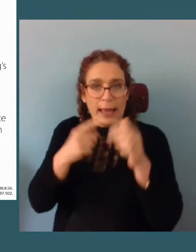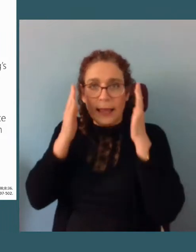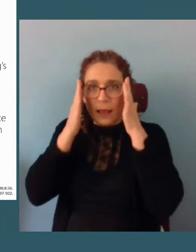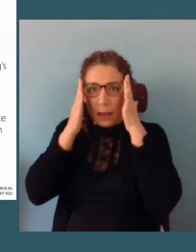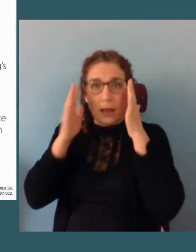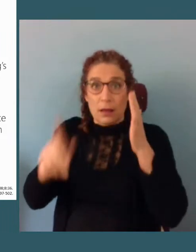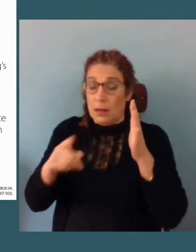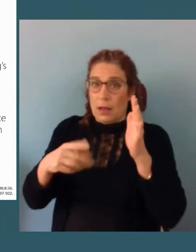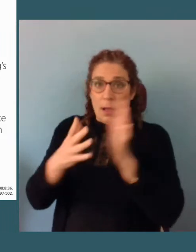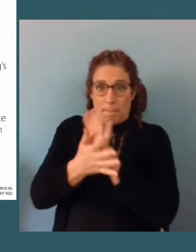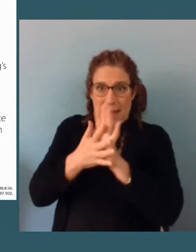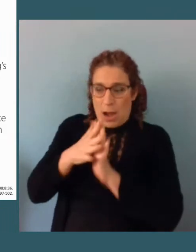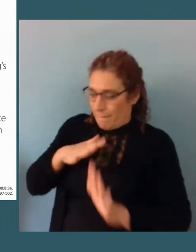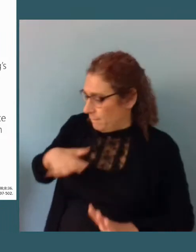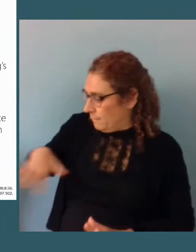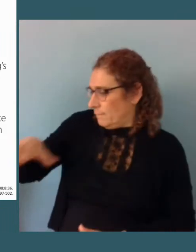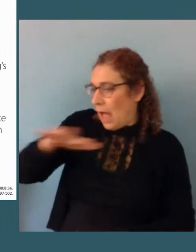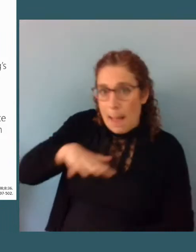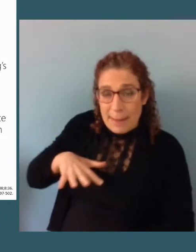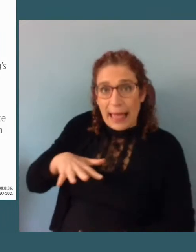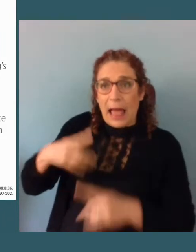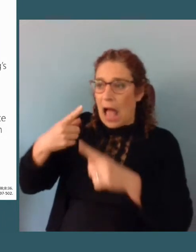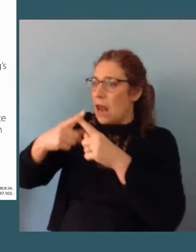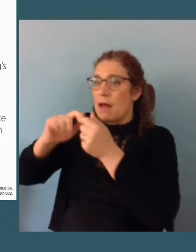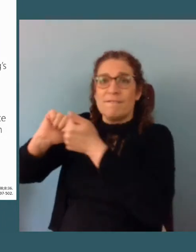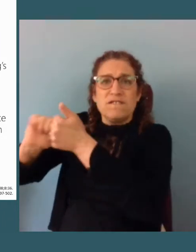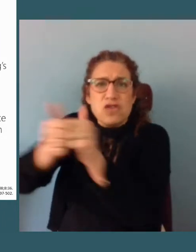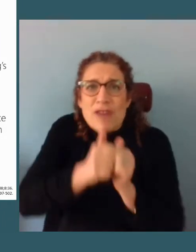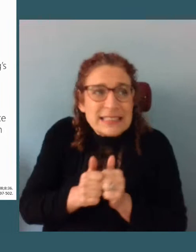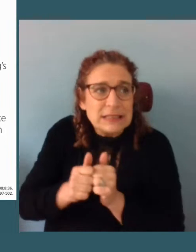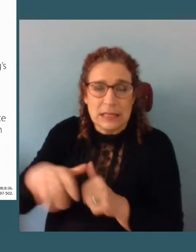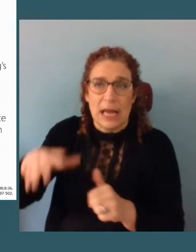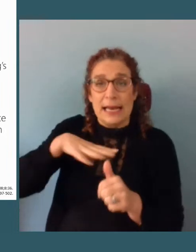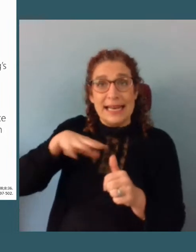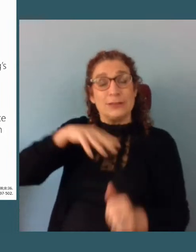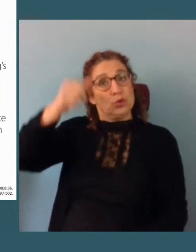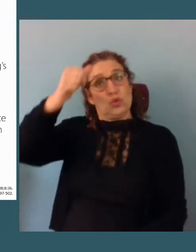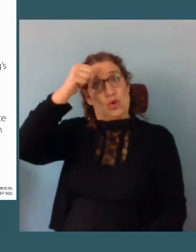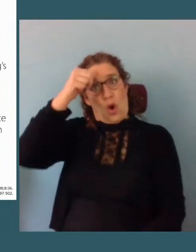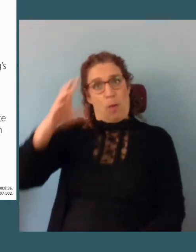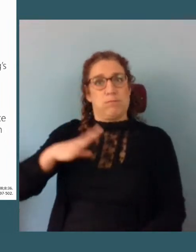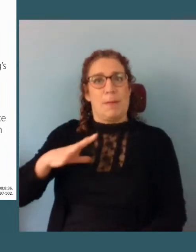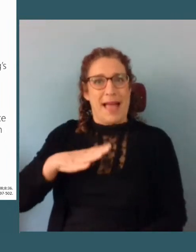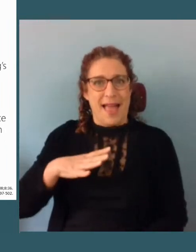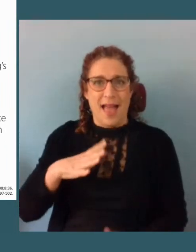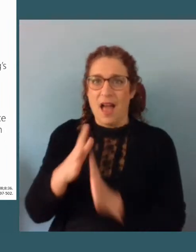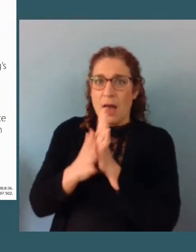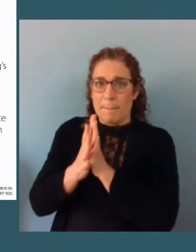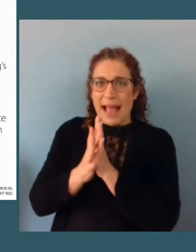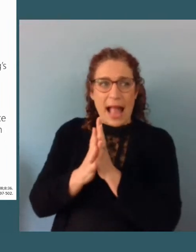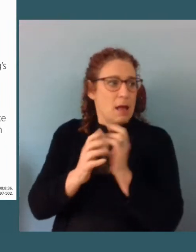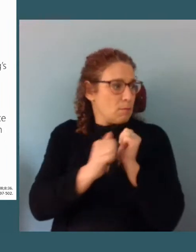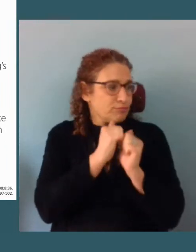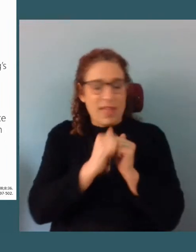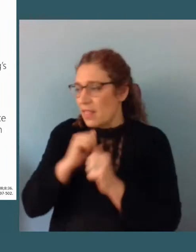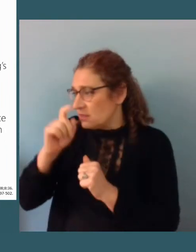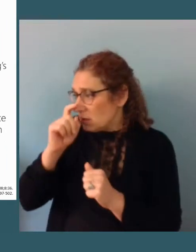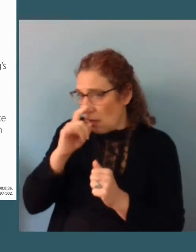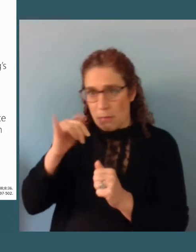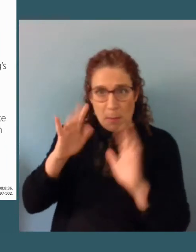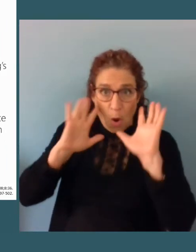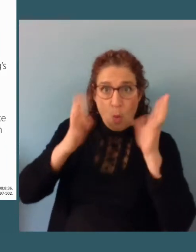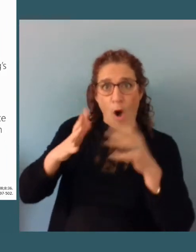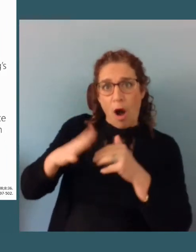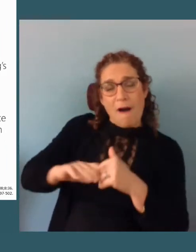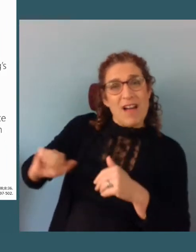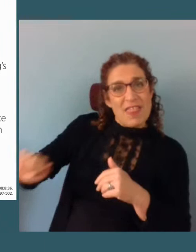whole family and wider social network, and siblings often are worried about their food allergic siblings'